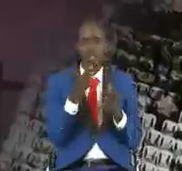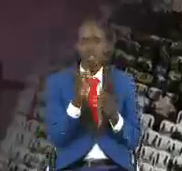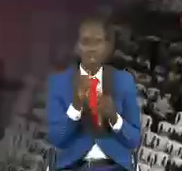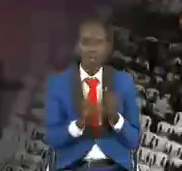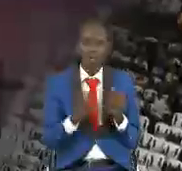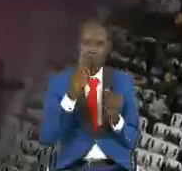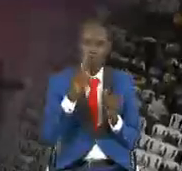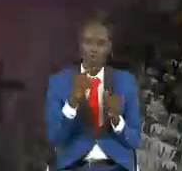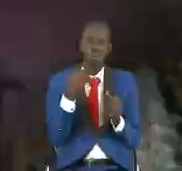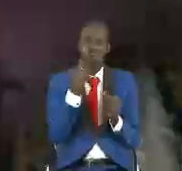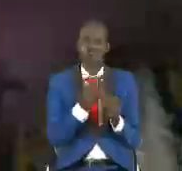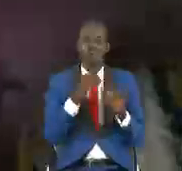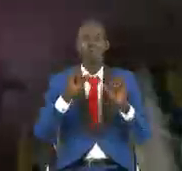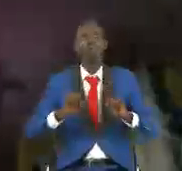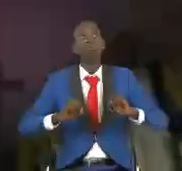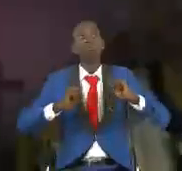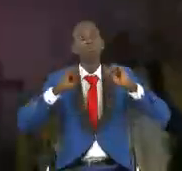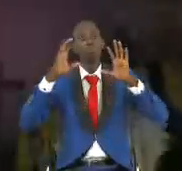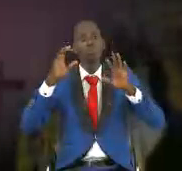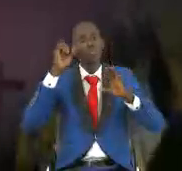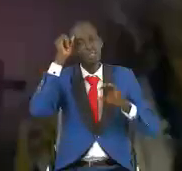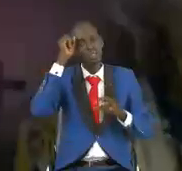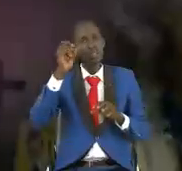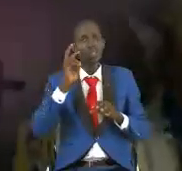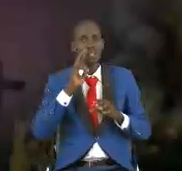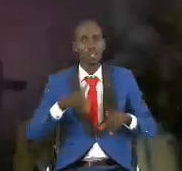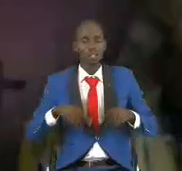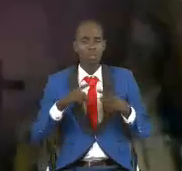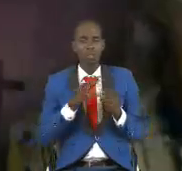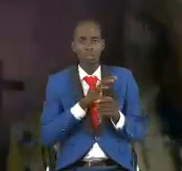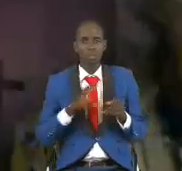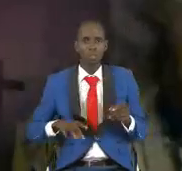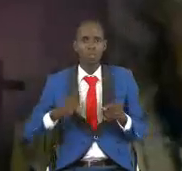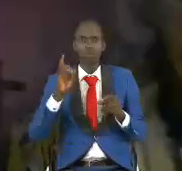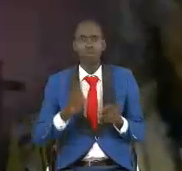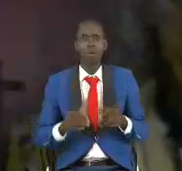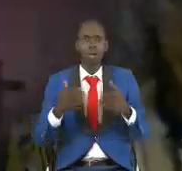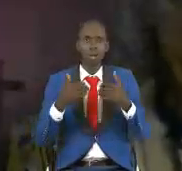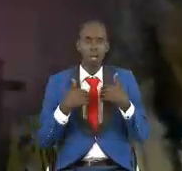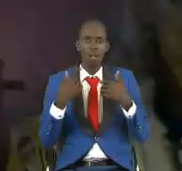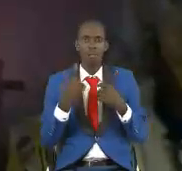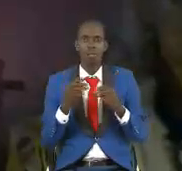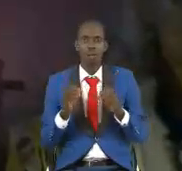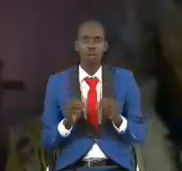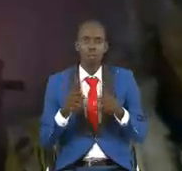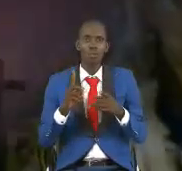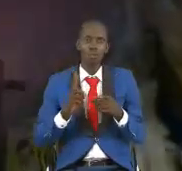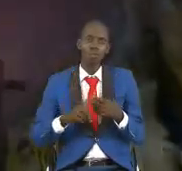for Christ the opportunity to fill in his or her names.